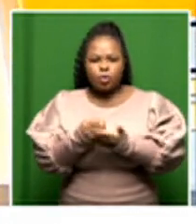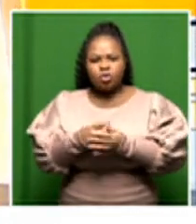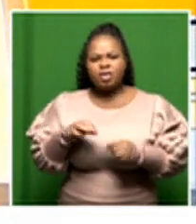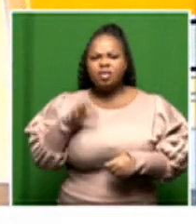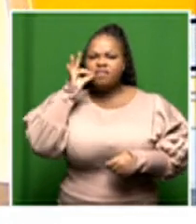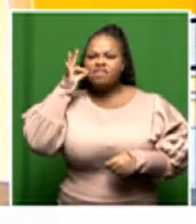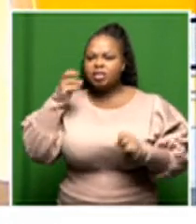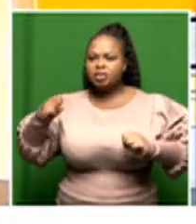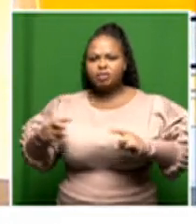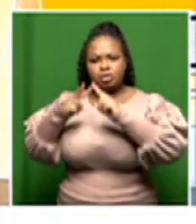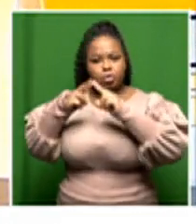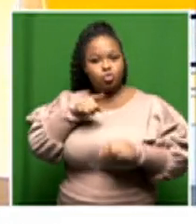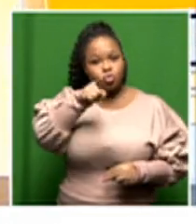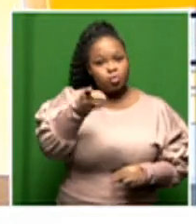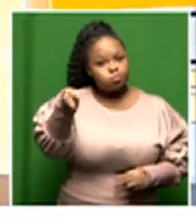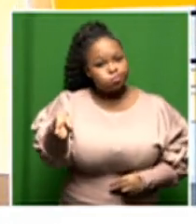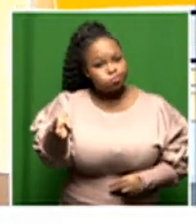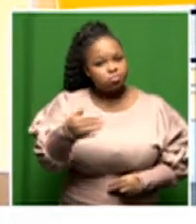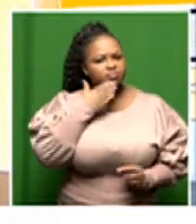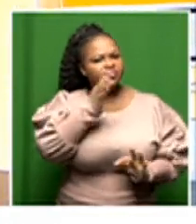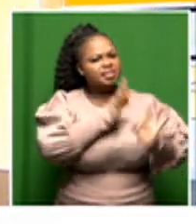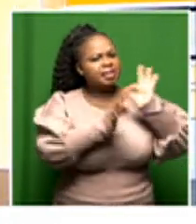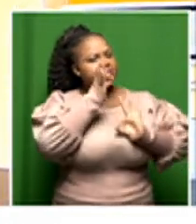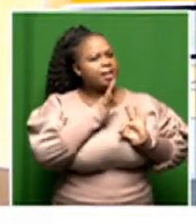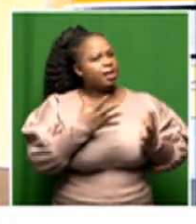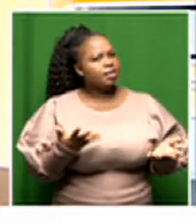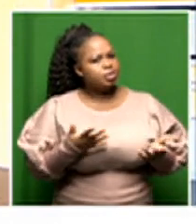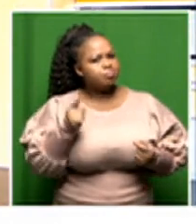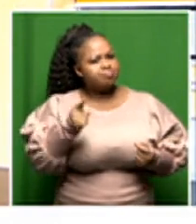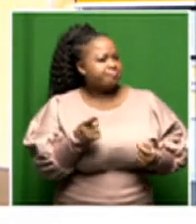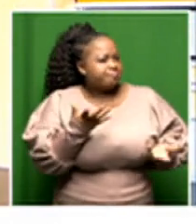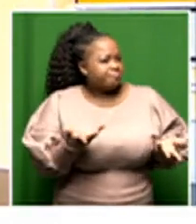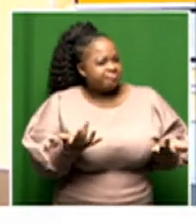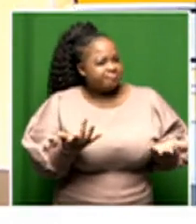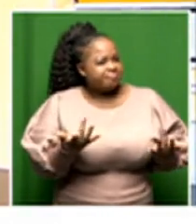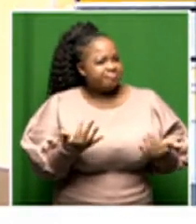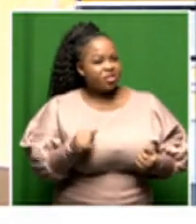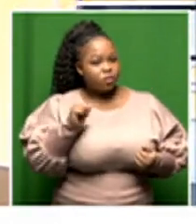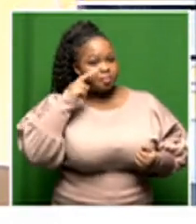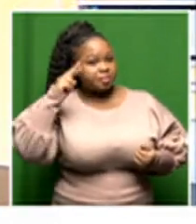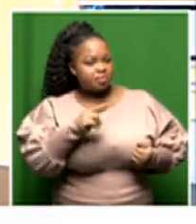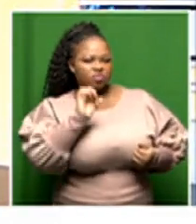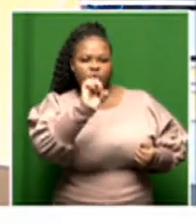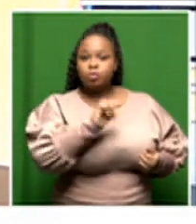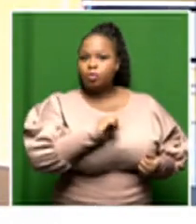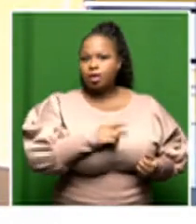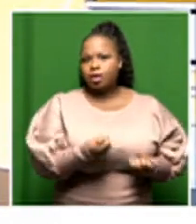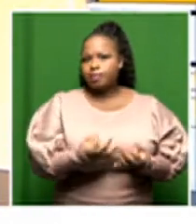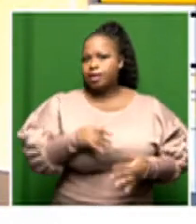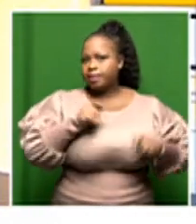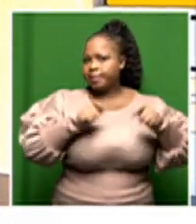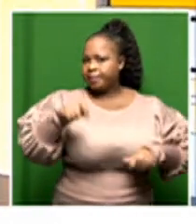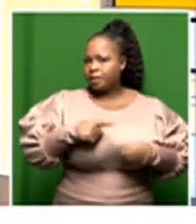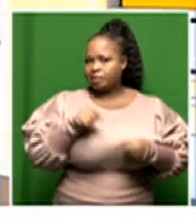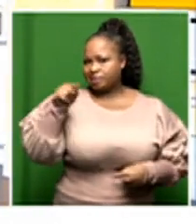France. You were there. Talk to us. How would you describe it from your perspective? A lot of people